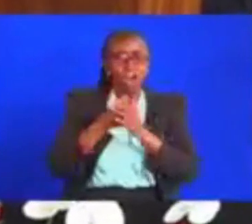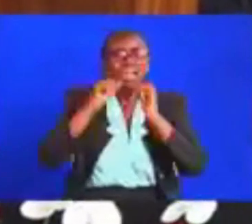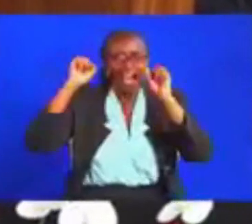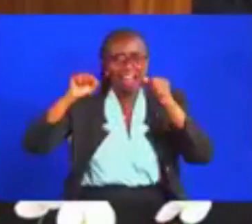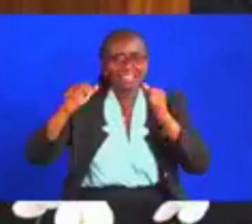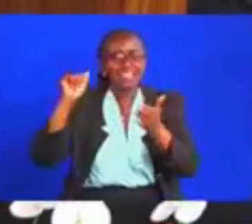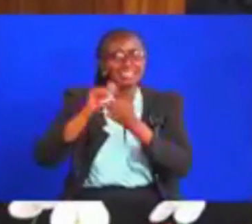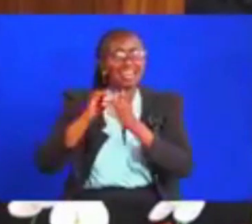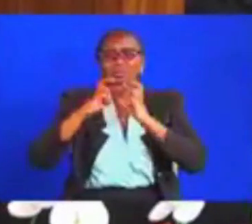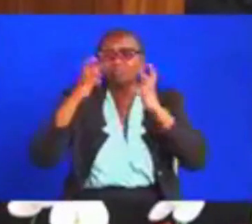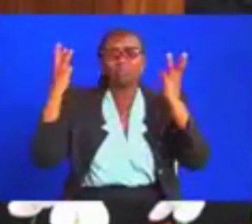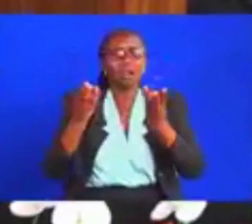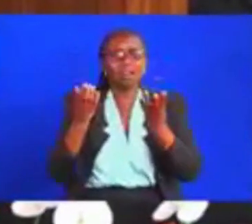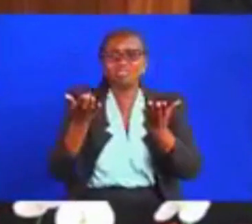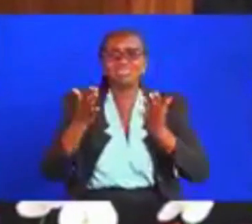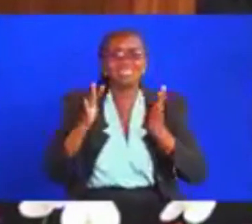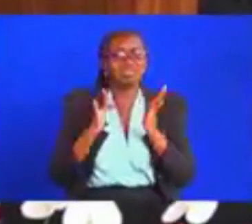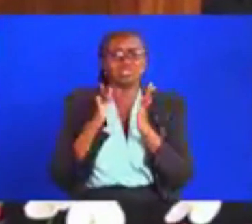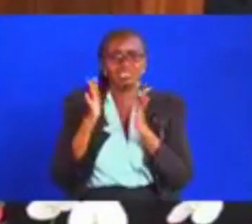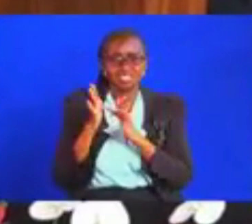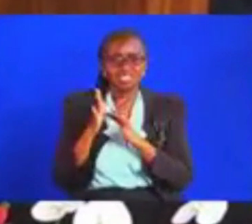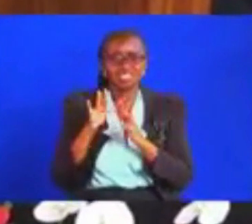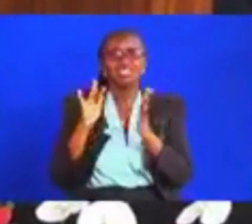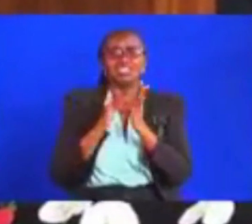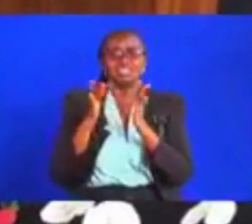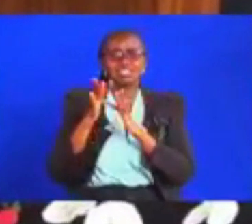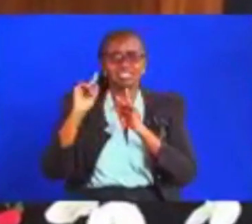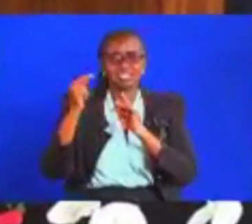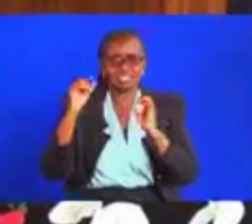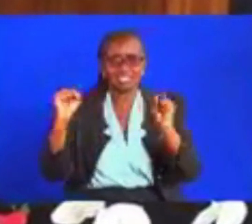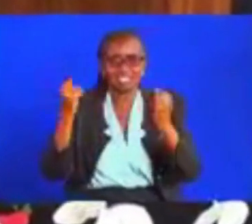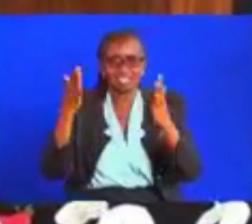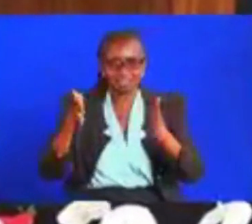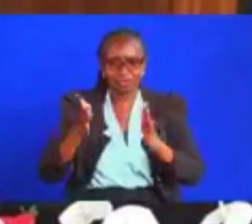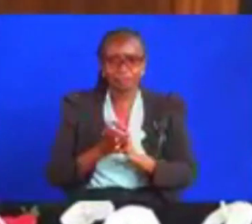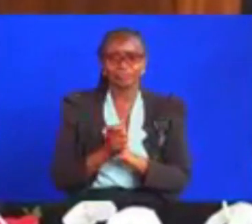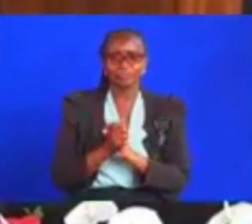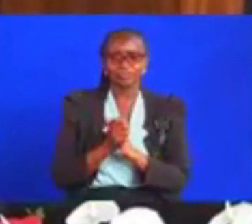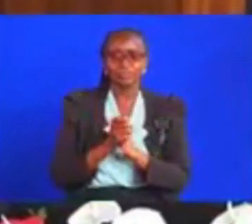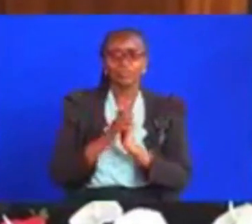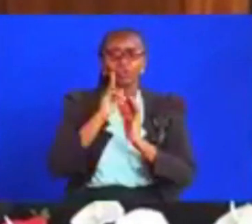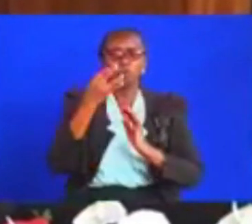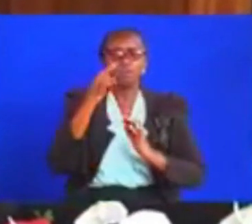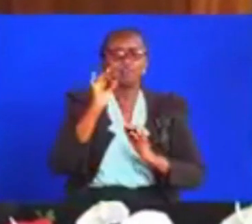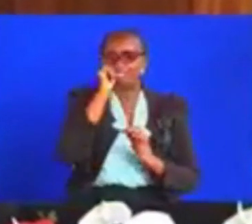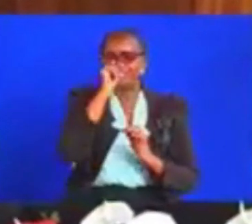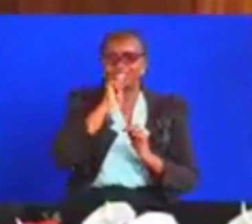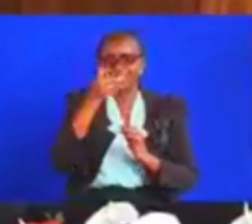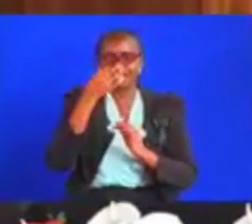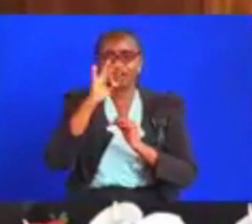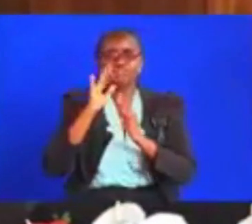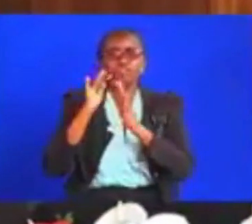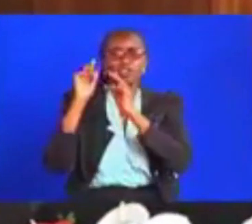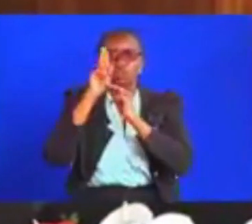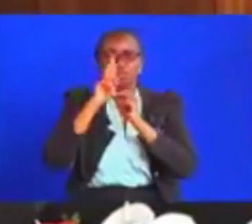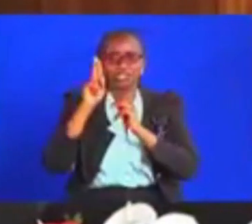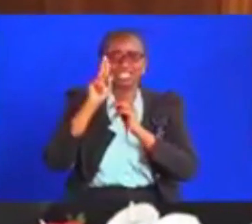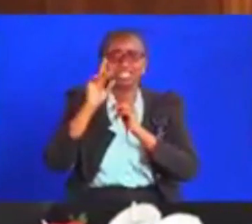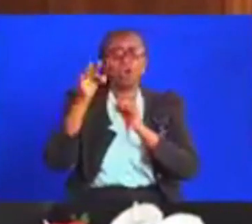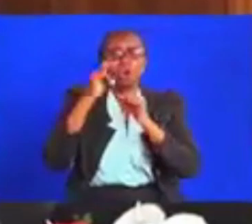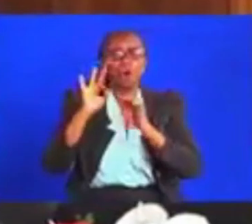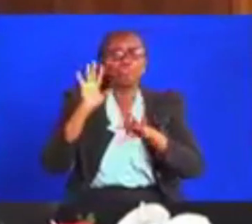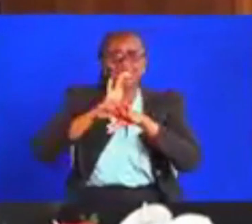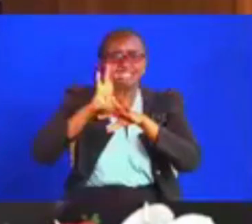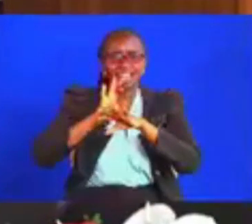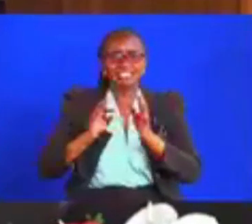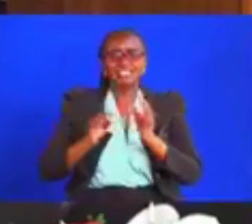world needs Jesus. Jesus the Savior. One of the secrets of unity, the unity of the church, is to